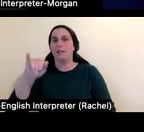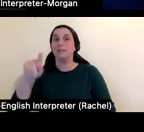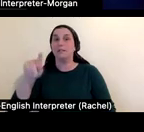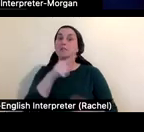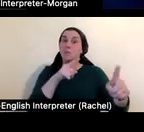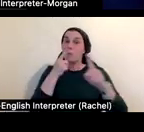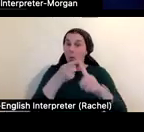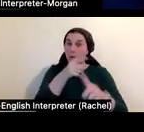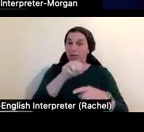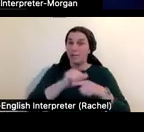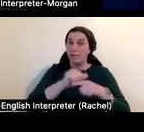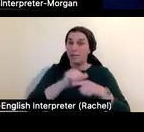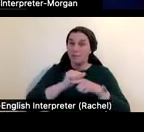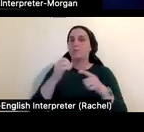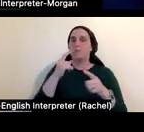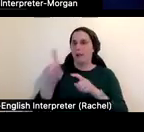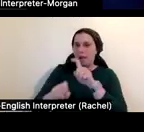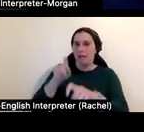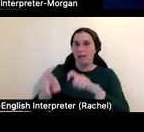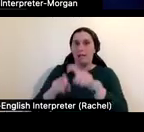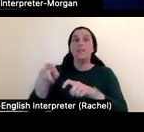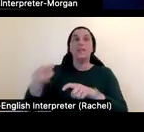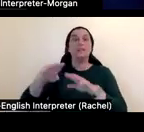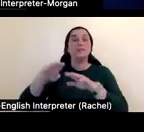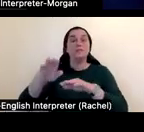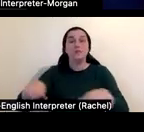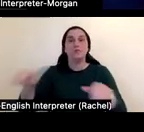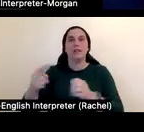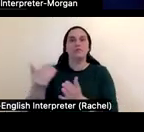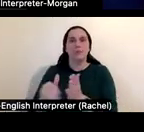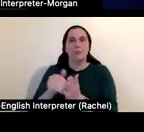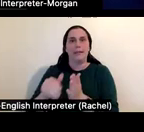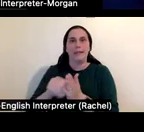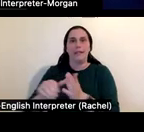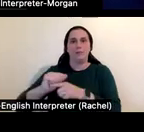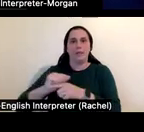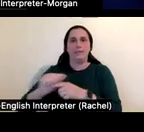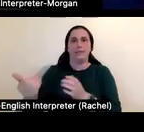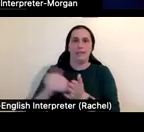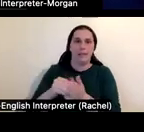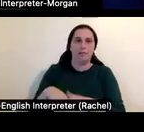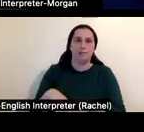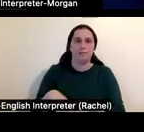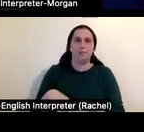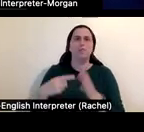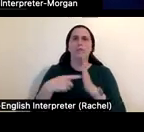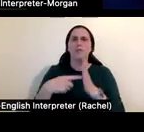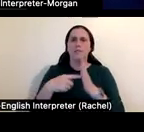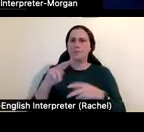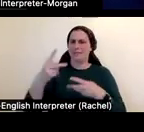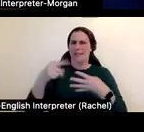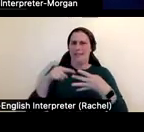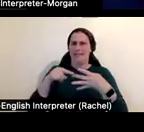asking you like, does he like the cat? Huh? Does he like the cat or the dog? Does